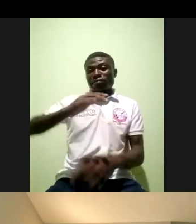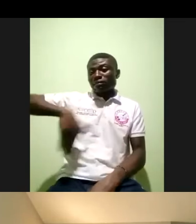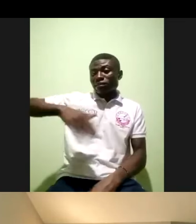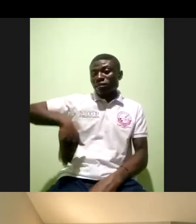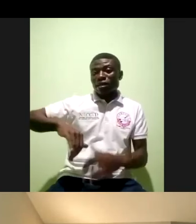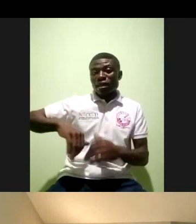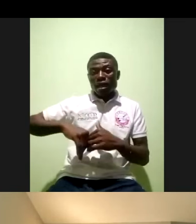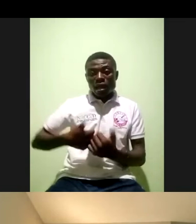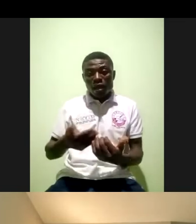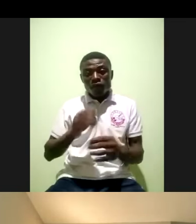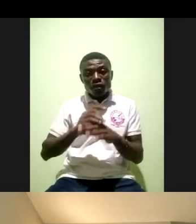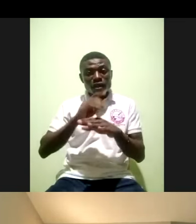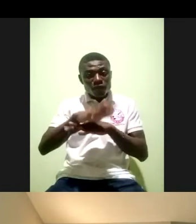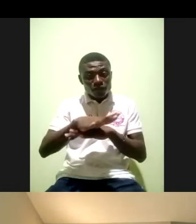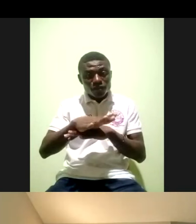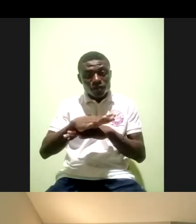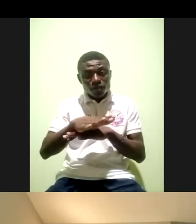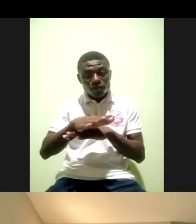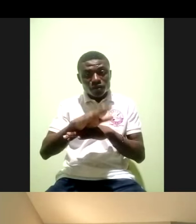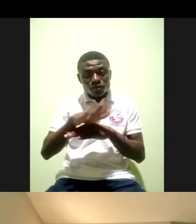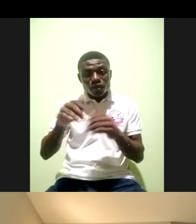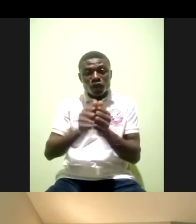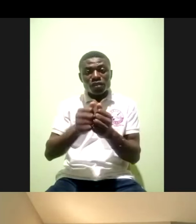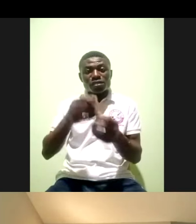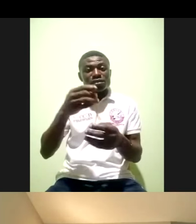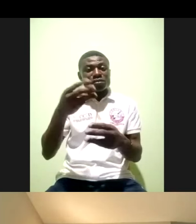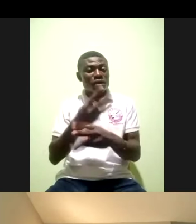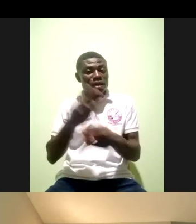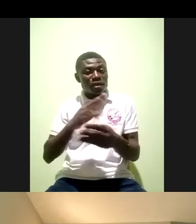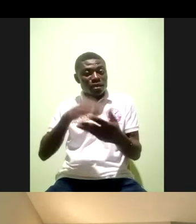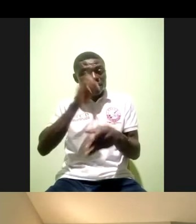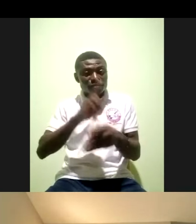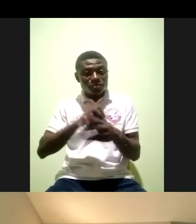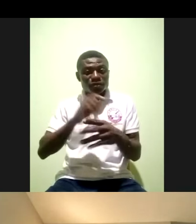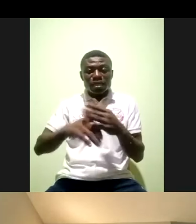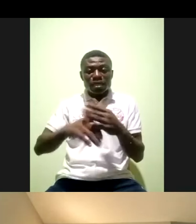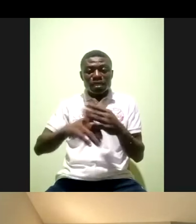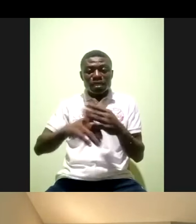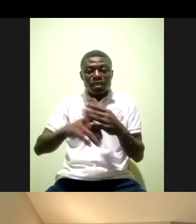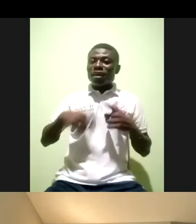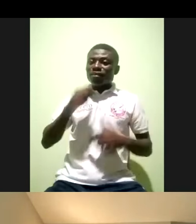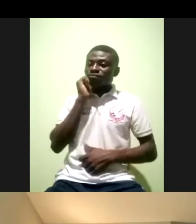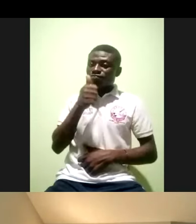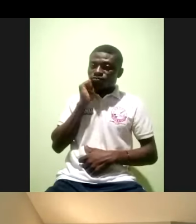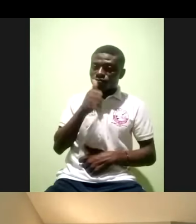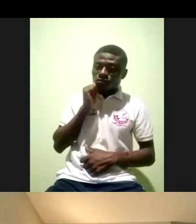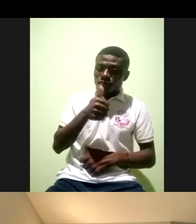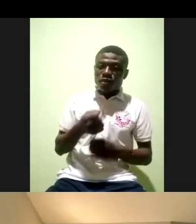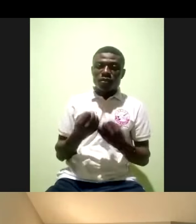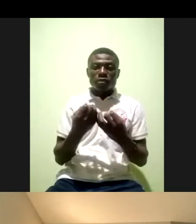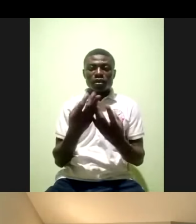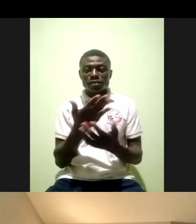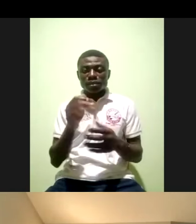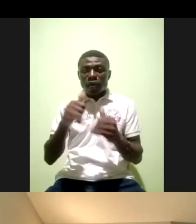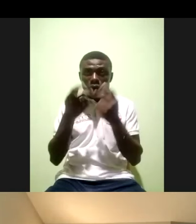it affect dyscalculia in our daily life? So mental manipulation of graphic